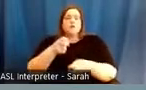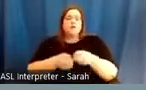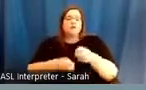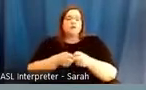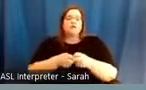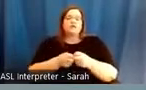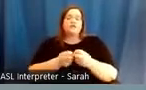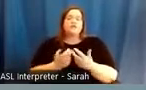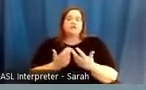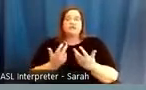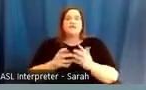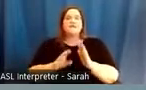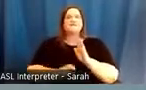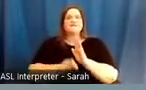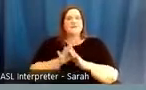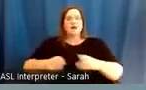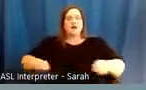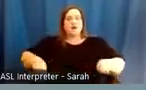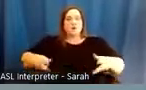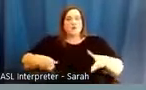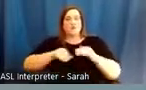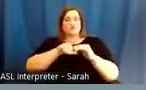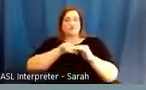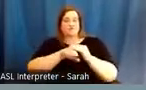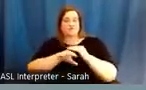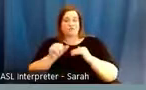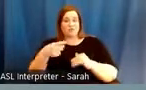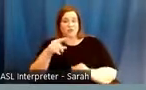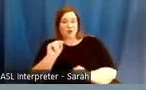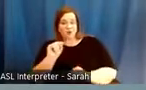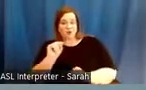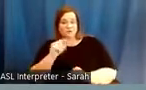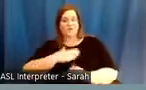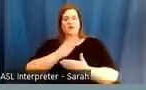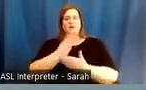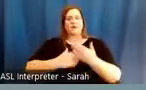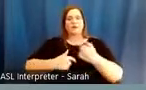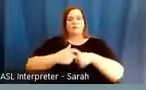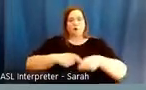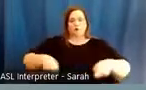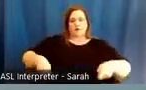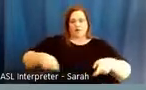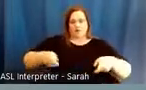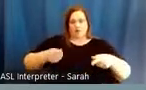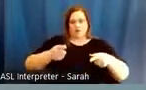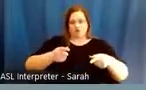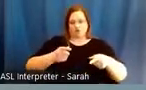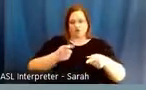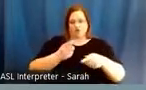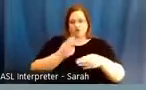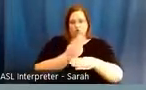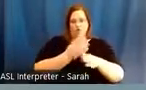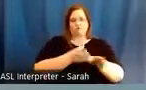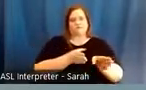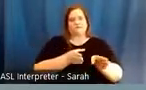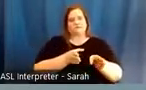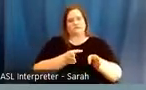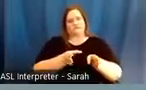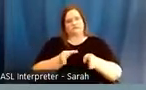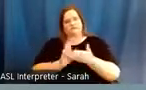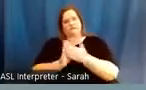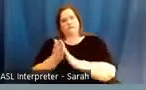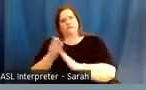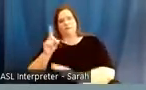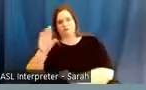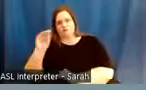just finding a wheelchair accessible apartment. I'm a part-time wheelchair user moving steadily towards full-time. And